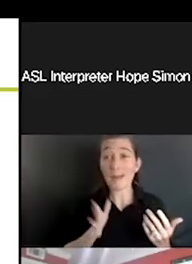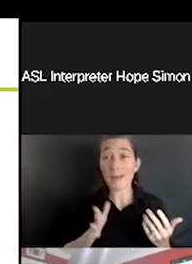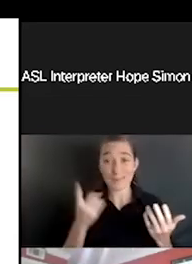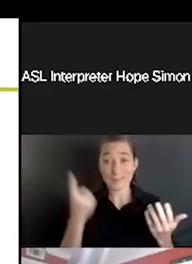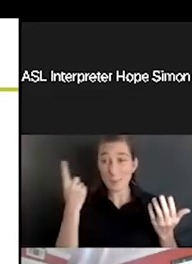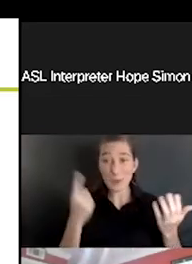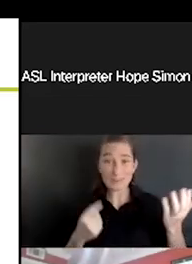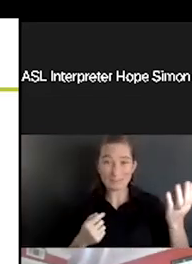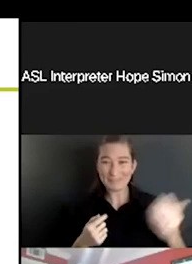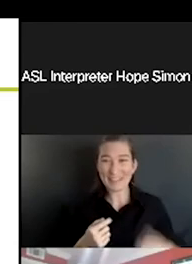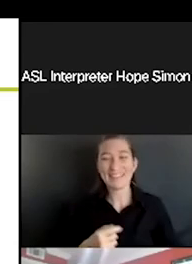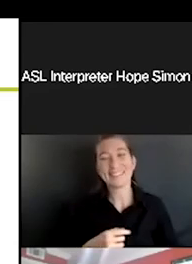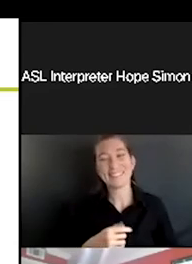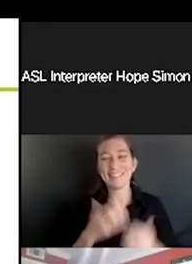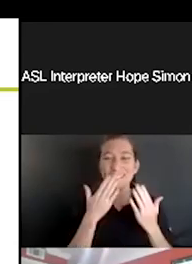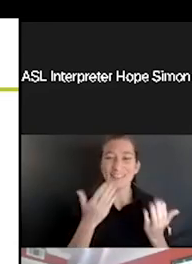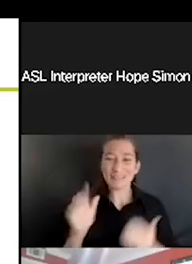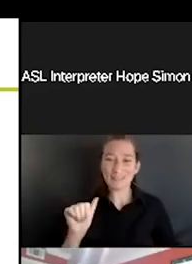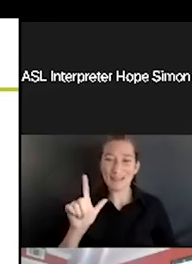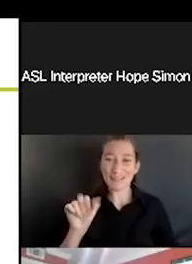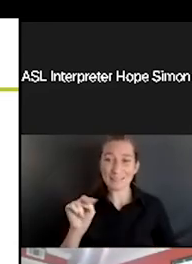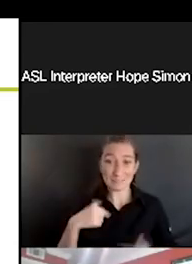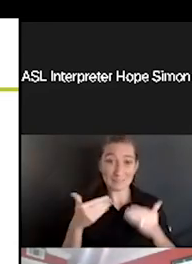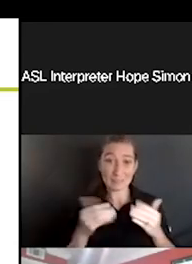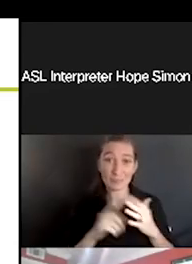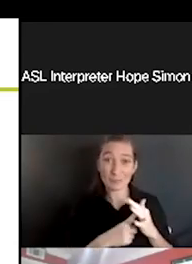So thanks, Alan. You want me to get started now?